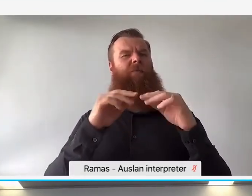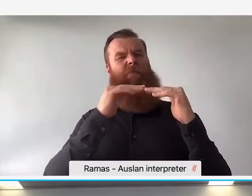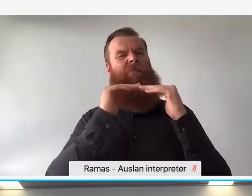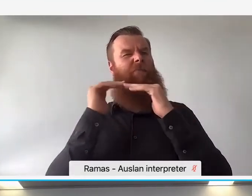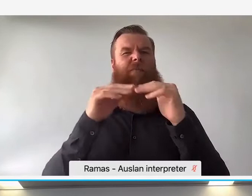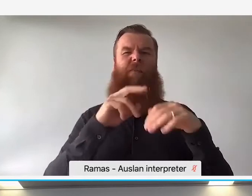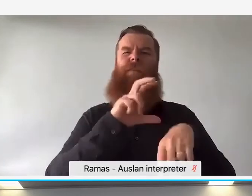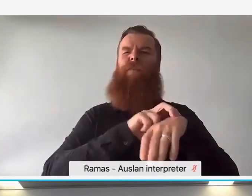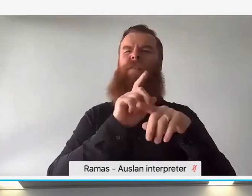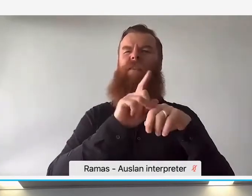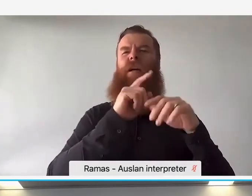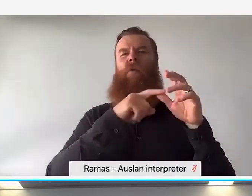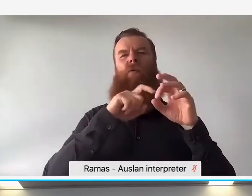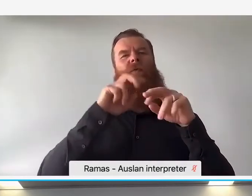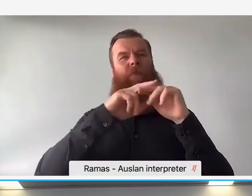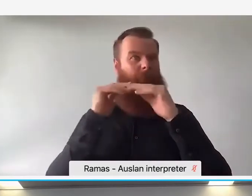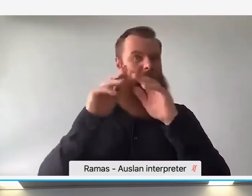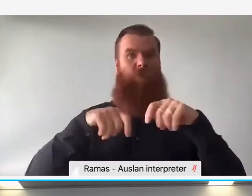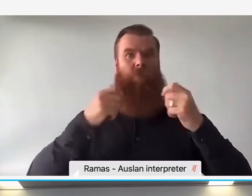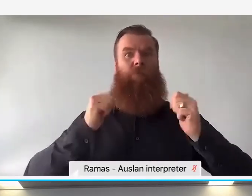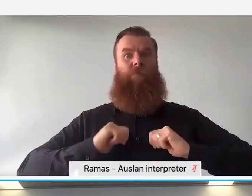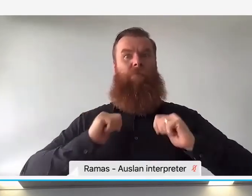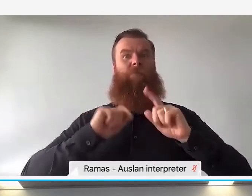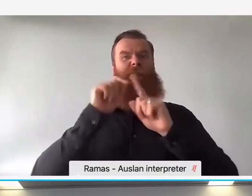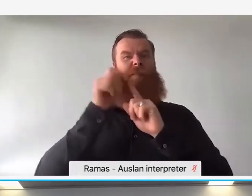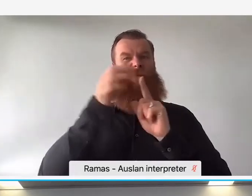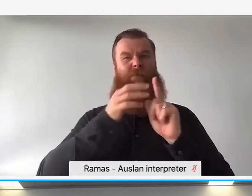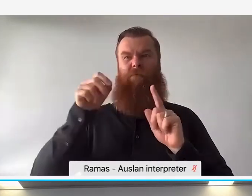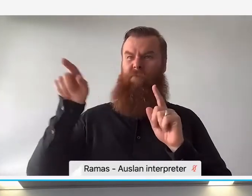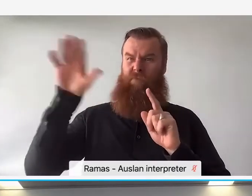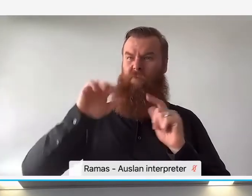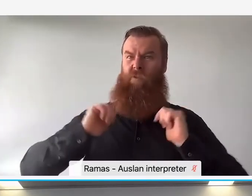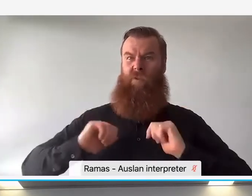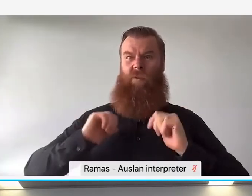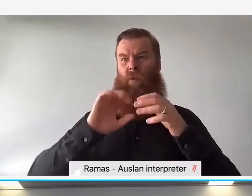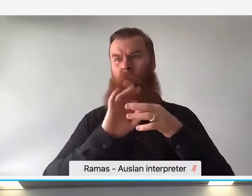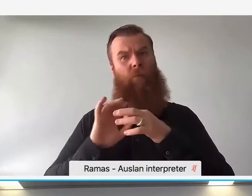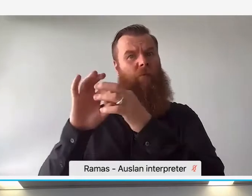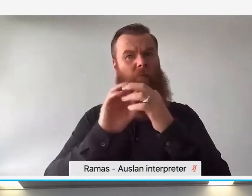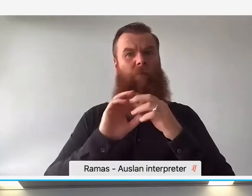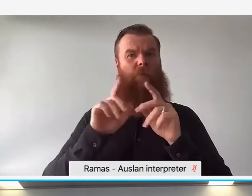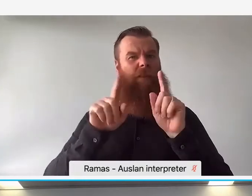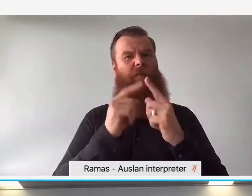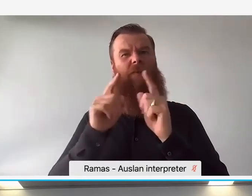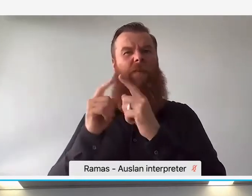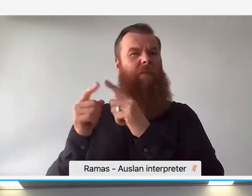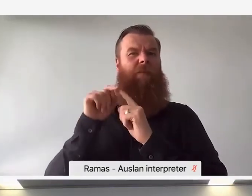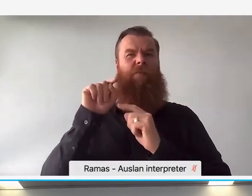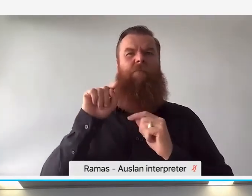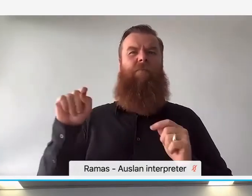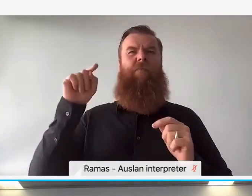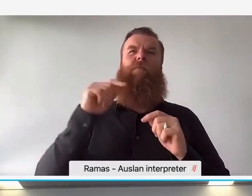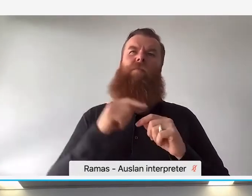Training Coalition, an Australian government-funded vocational education institution operating across the